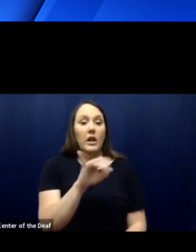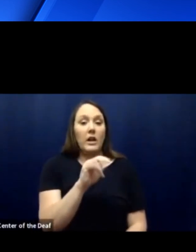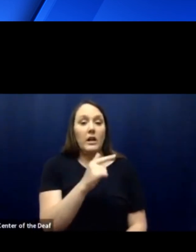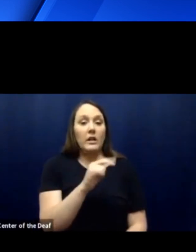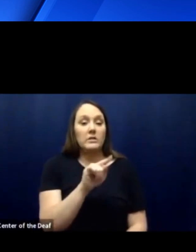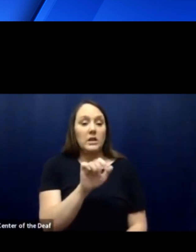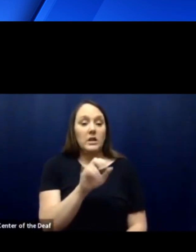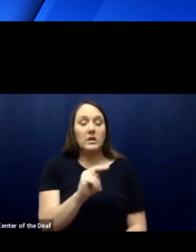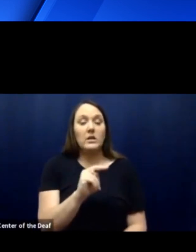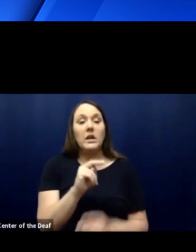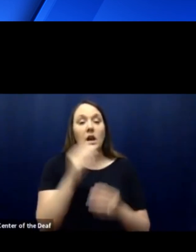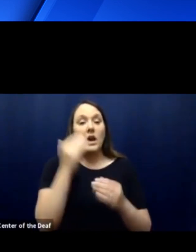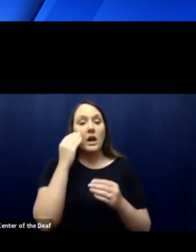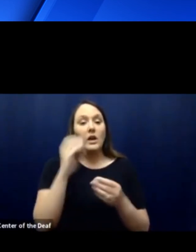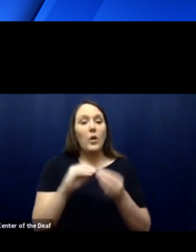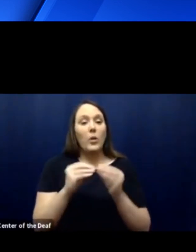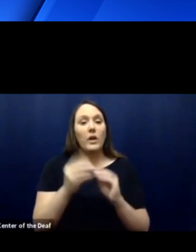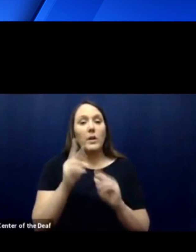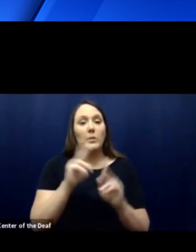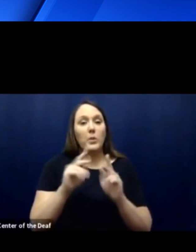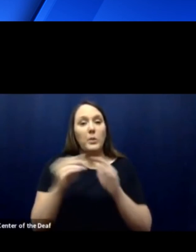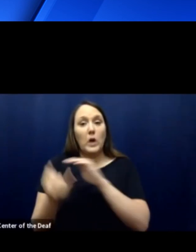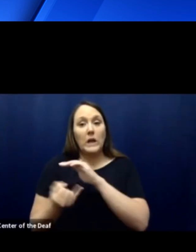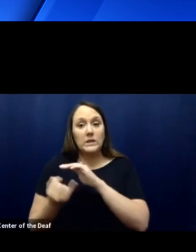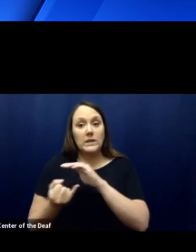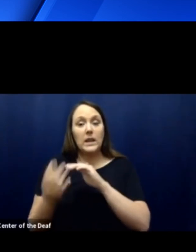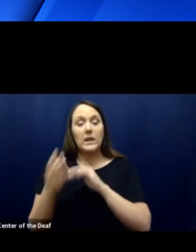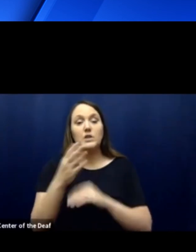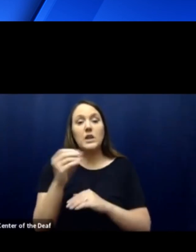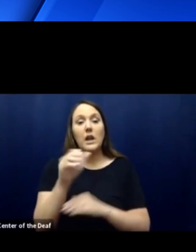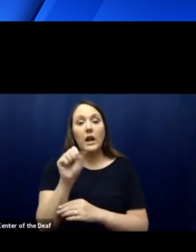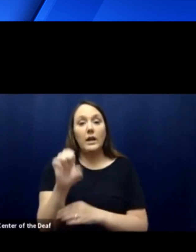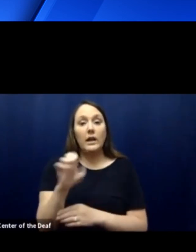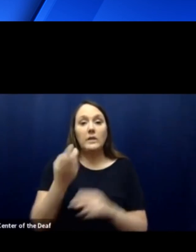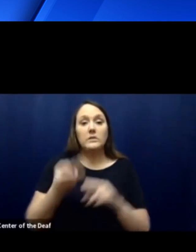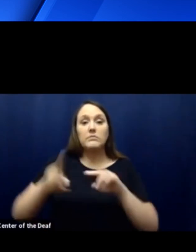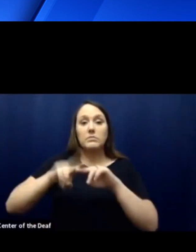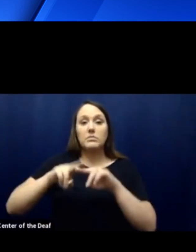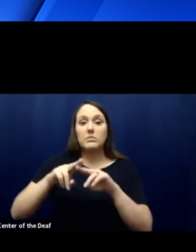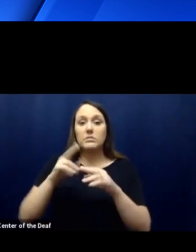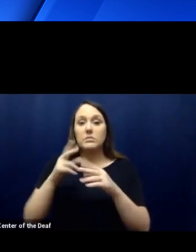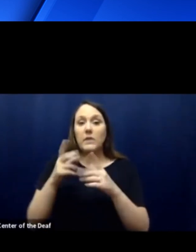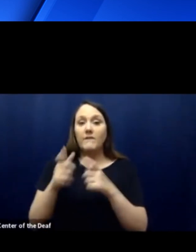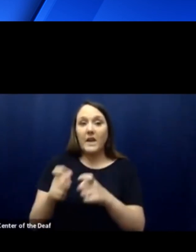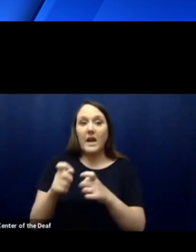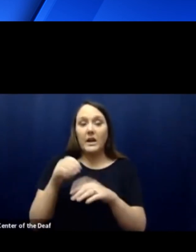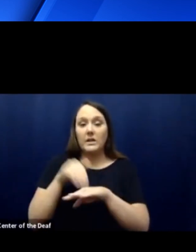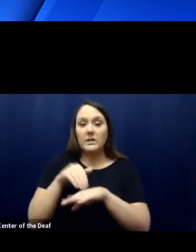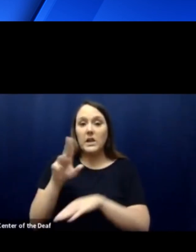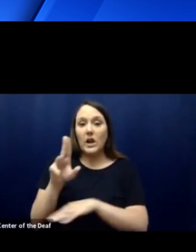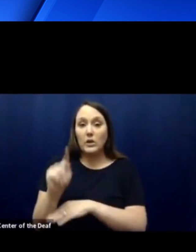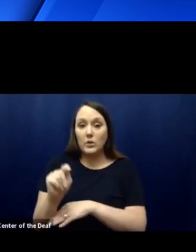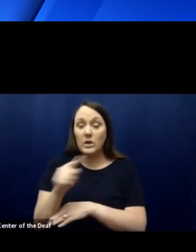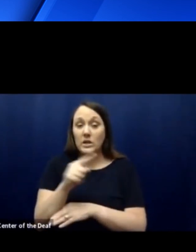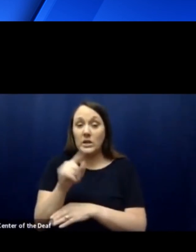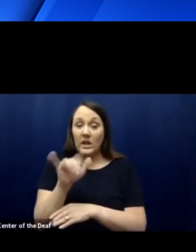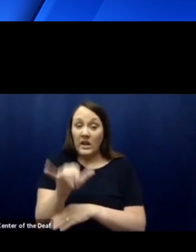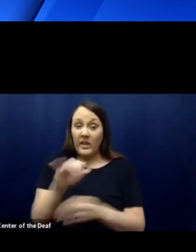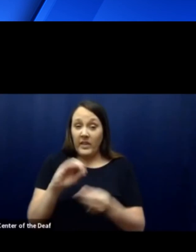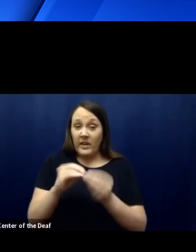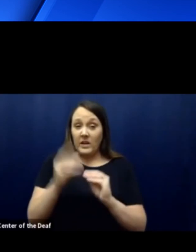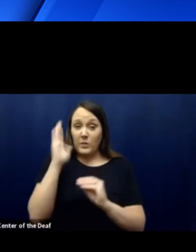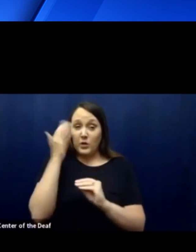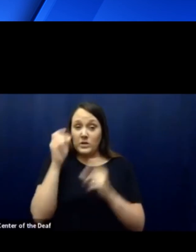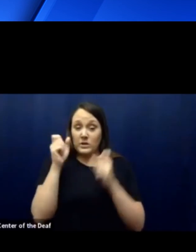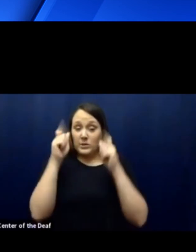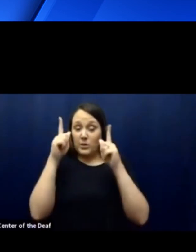of people in isolation and the number of cases continues to rise rapidly at UT. Do these numbers seem surprising, or is this something